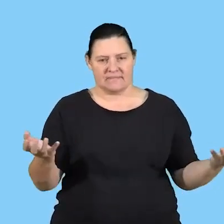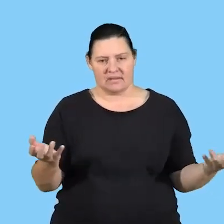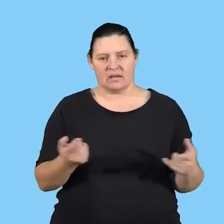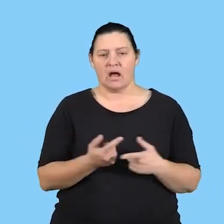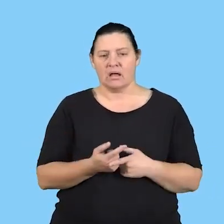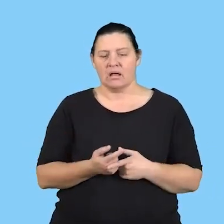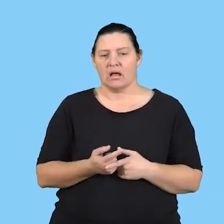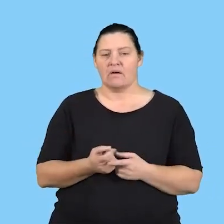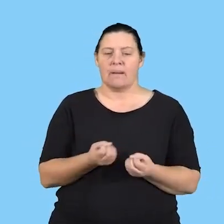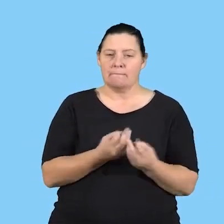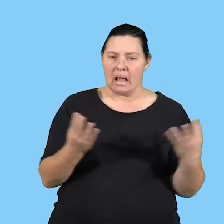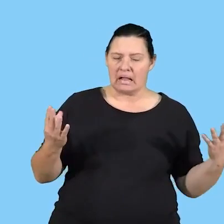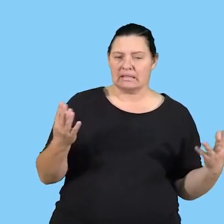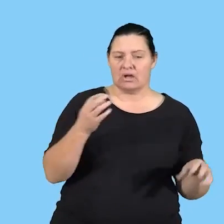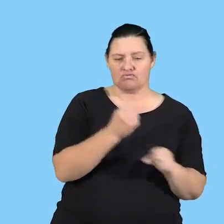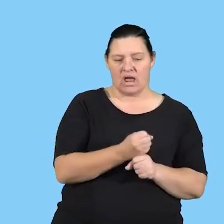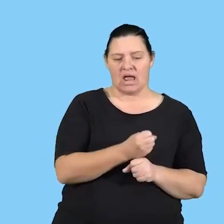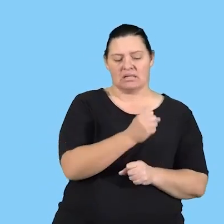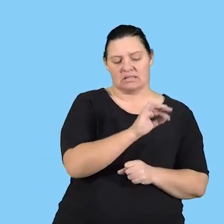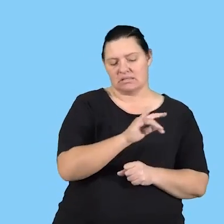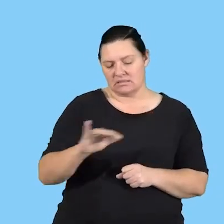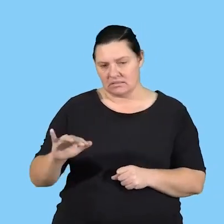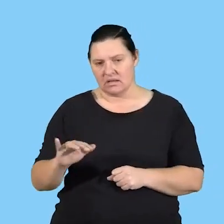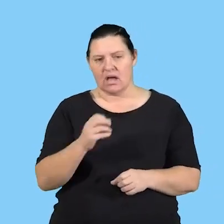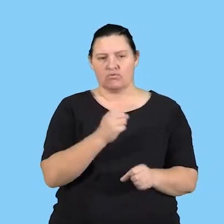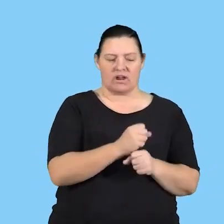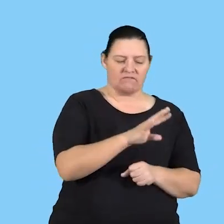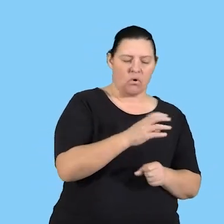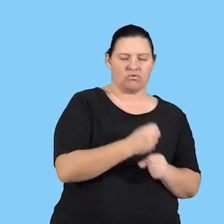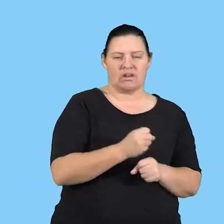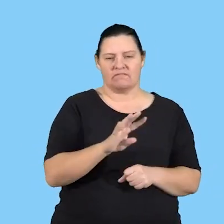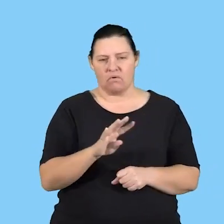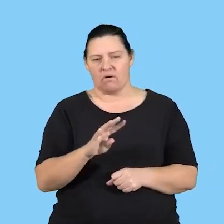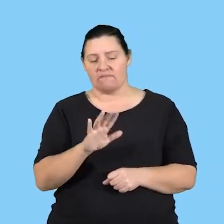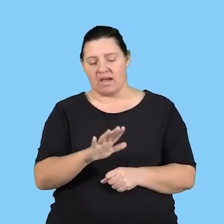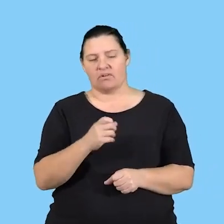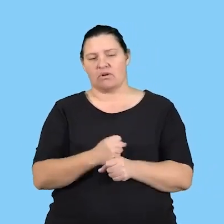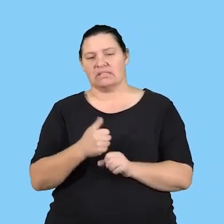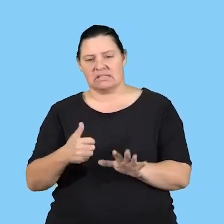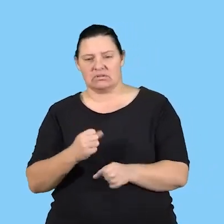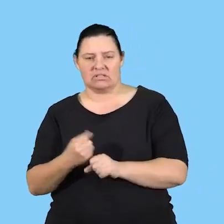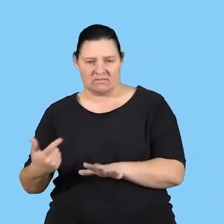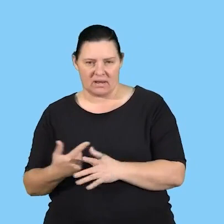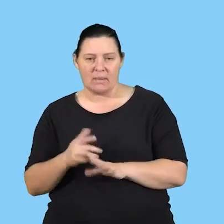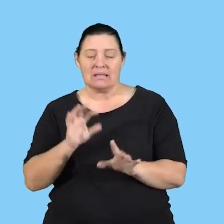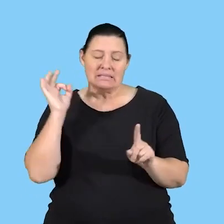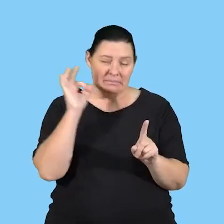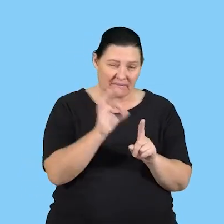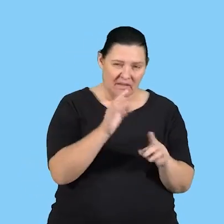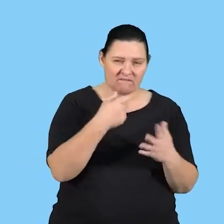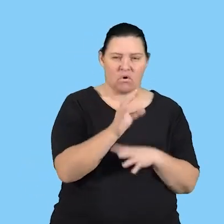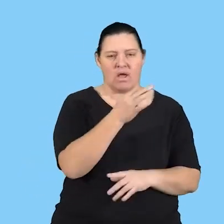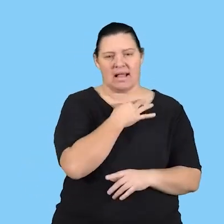With multi-grade, however, the ATPs were developed exclusively in